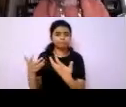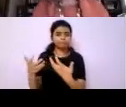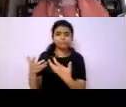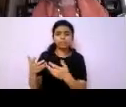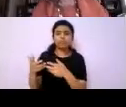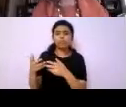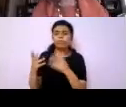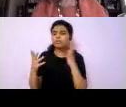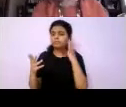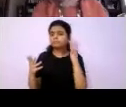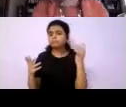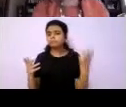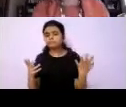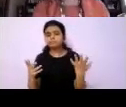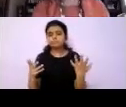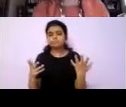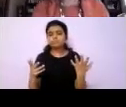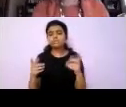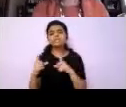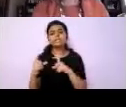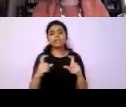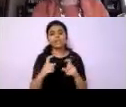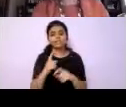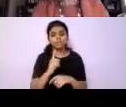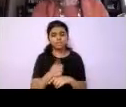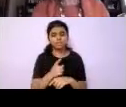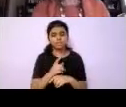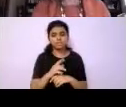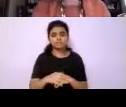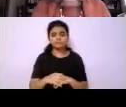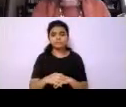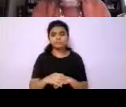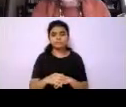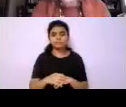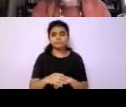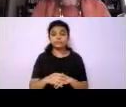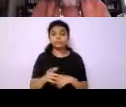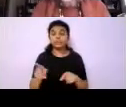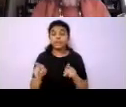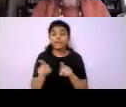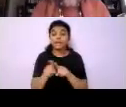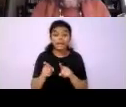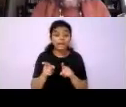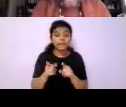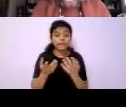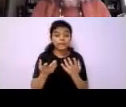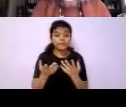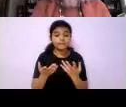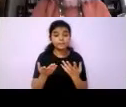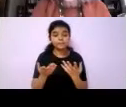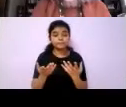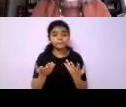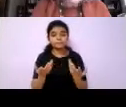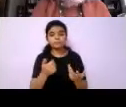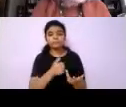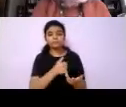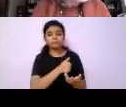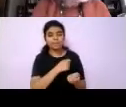Carers not only care about and for those whom they encounter, they also care about